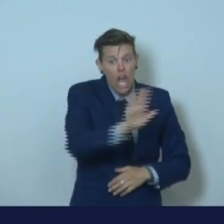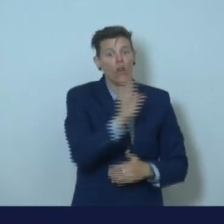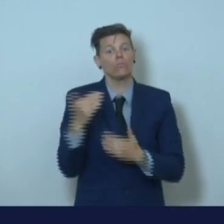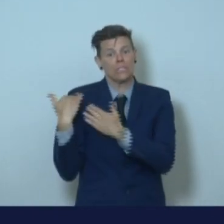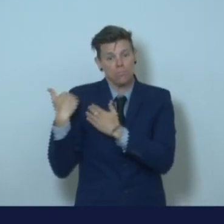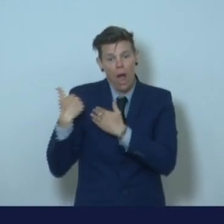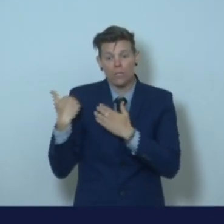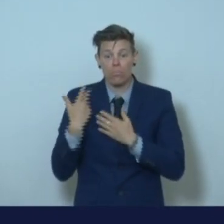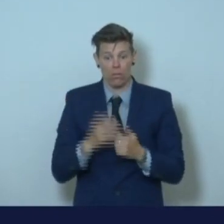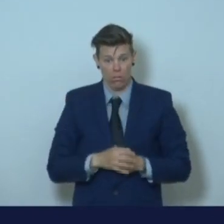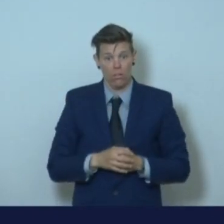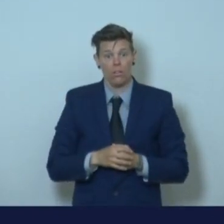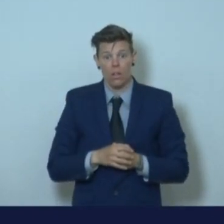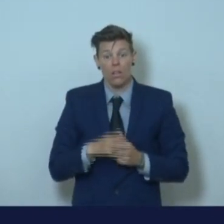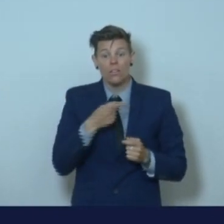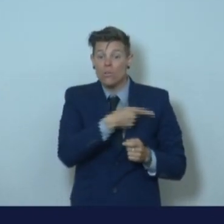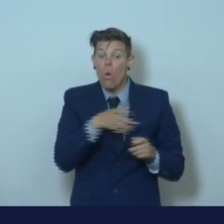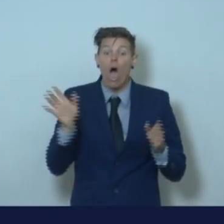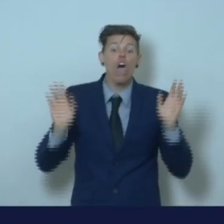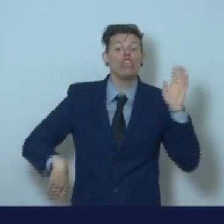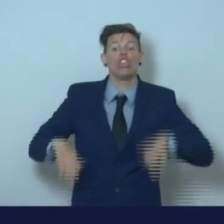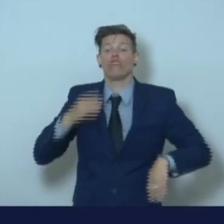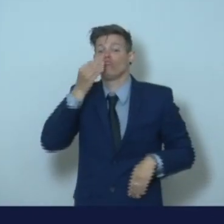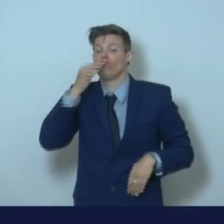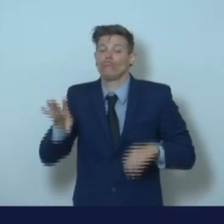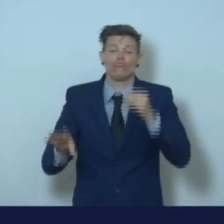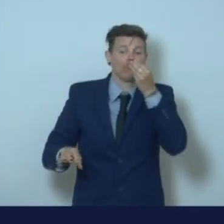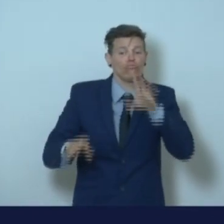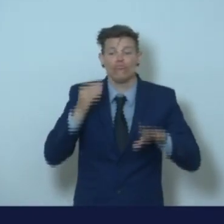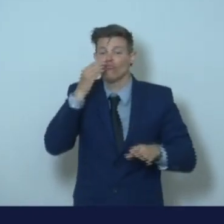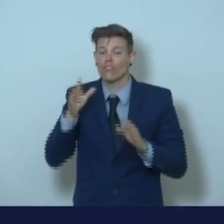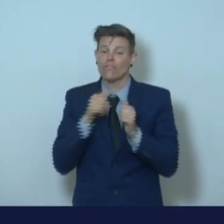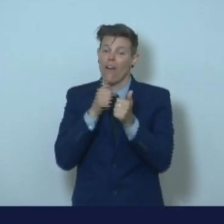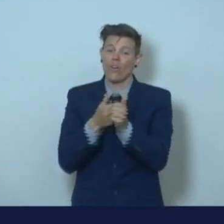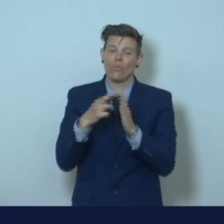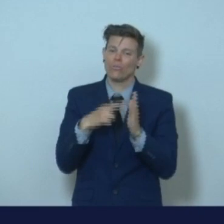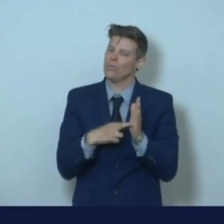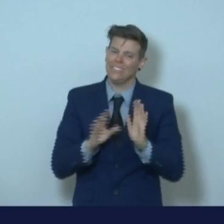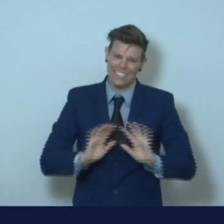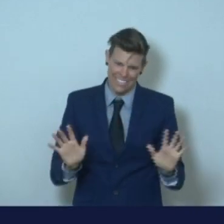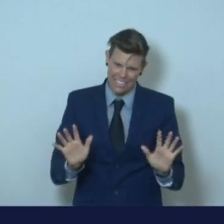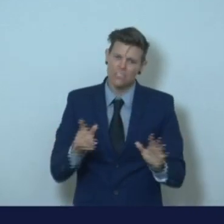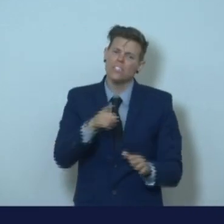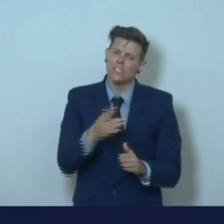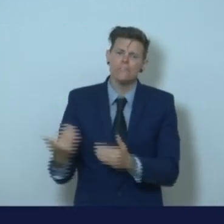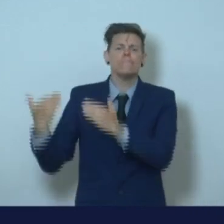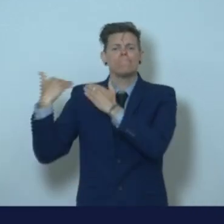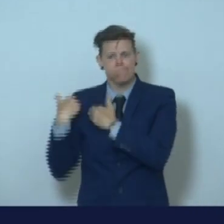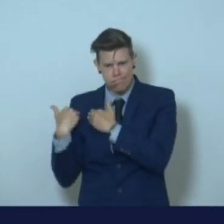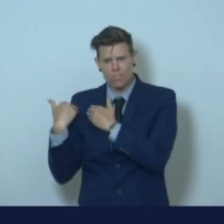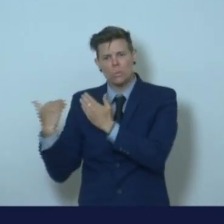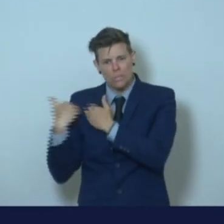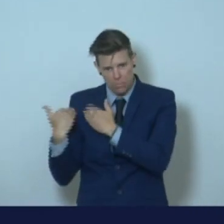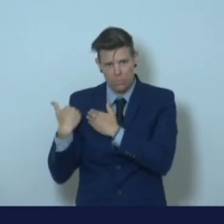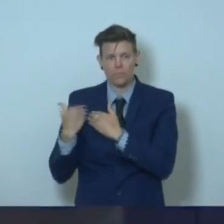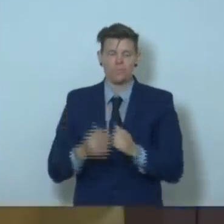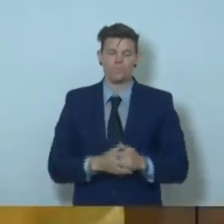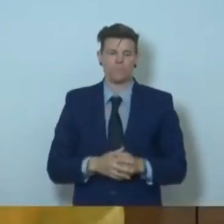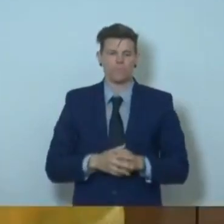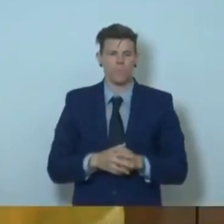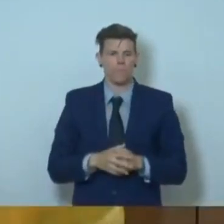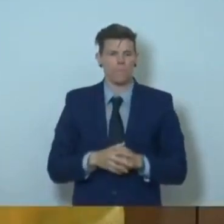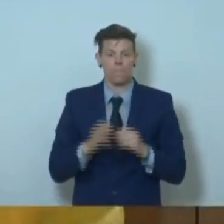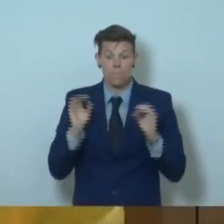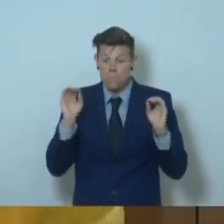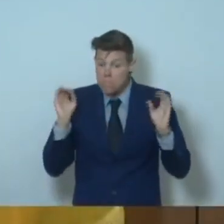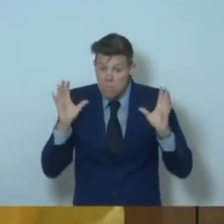and their employees. It's really critical that we do that. Do I have a next slide? I can't remember. That's the last slide.